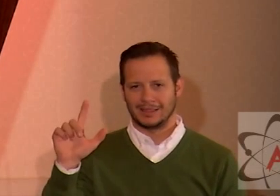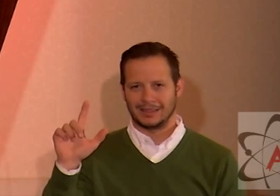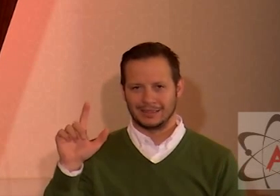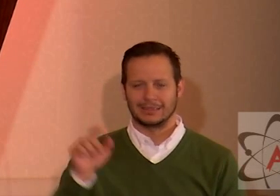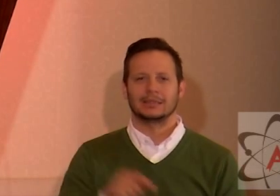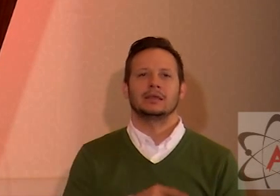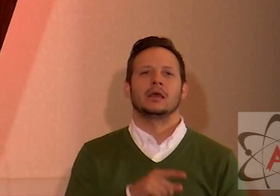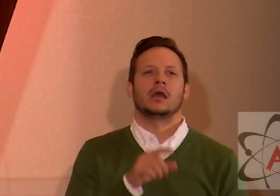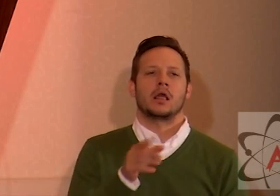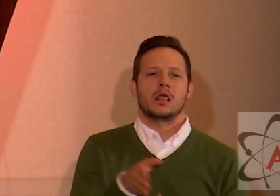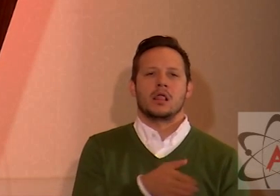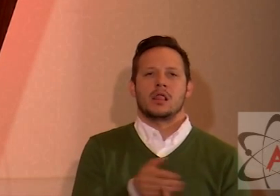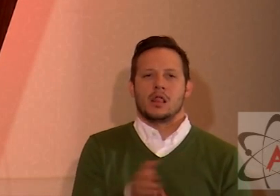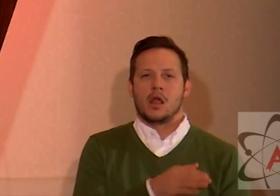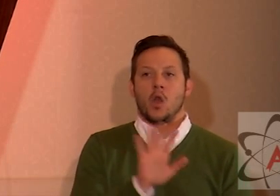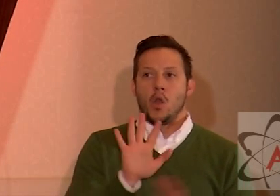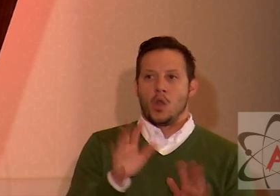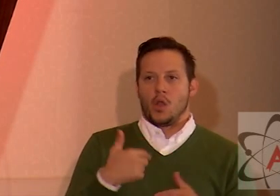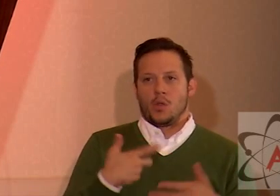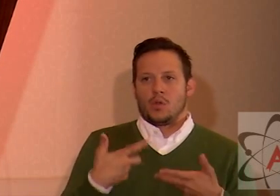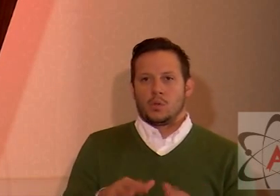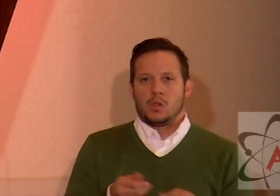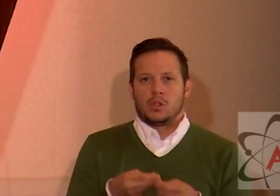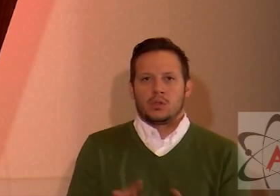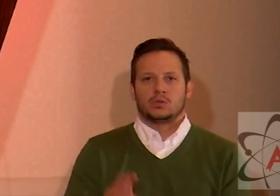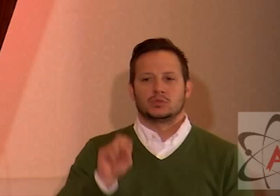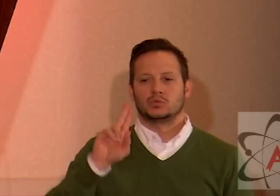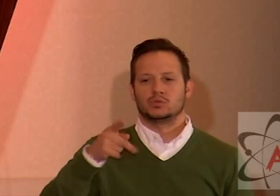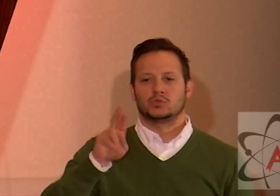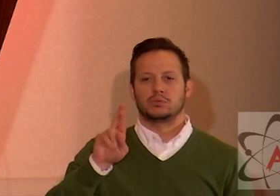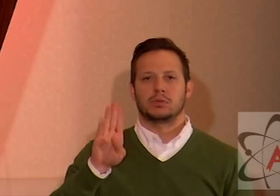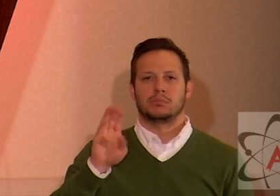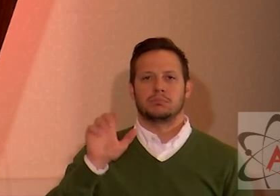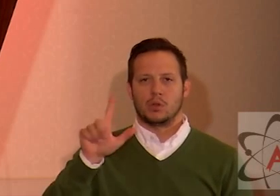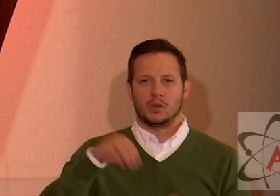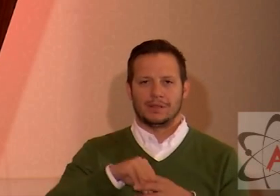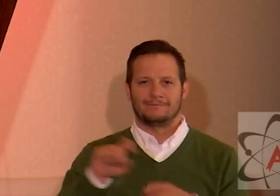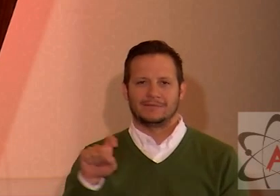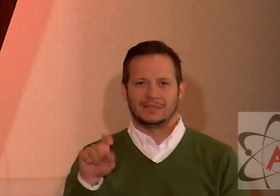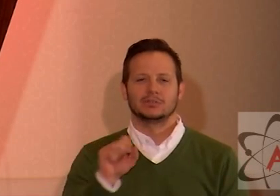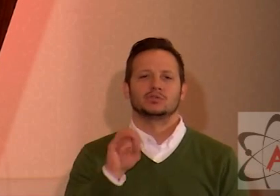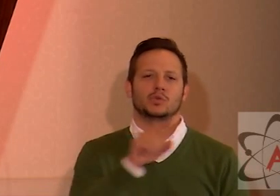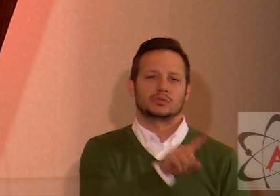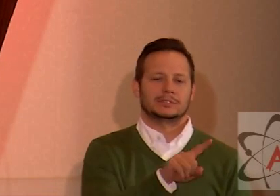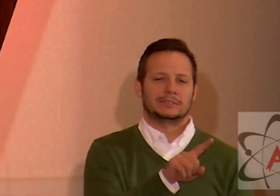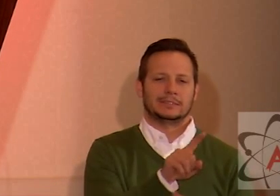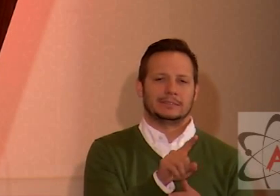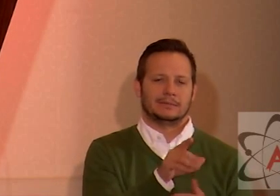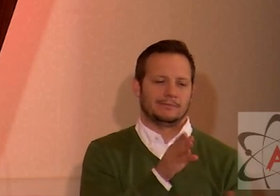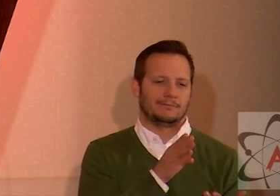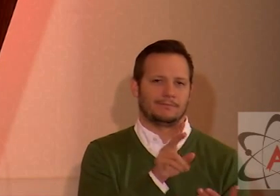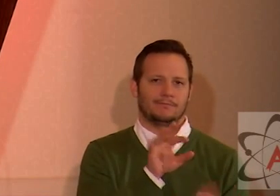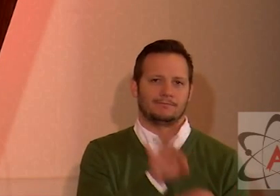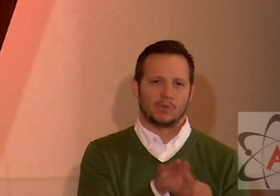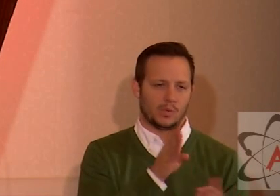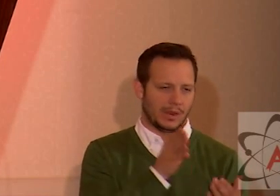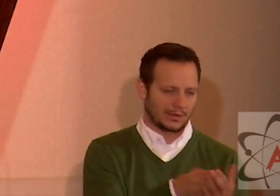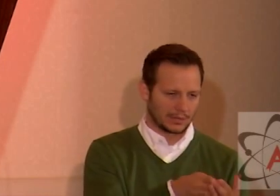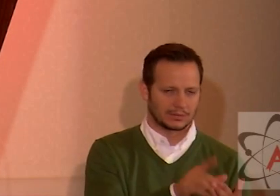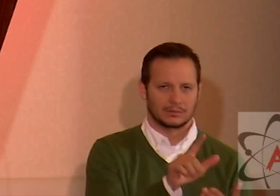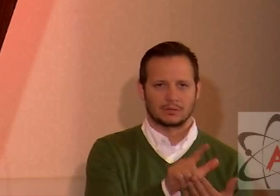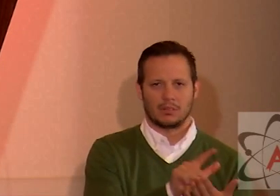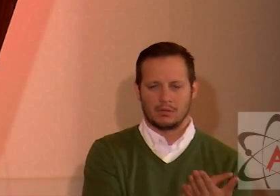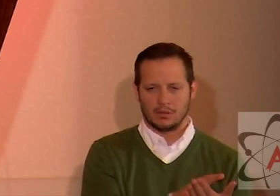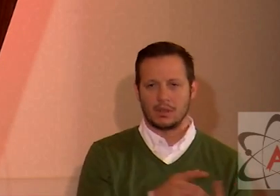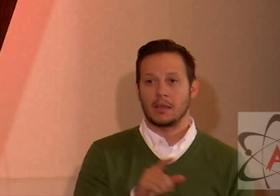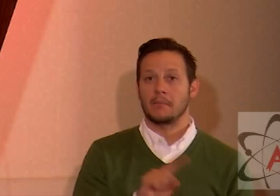more and decided they'd rather not lose the Super Bowl to Phoenix, so she vetoed the legislation. Not to be outdone, just